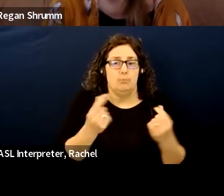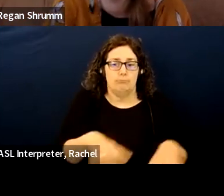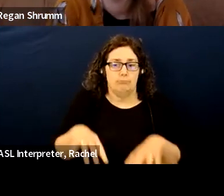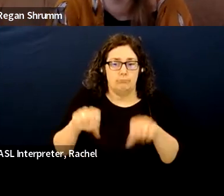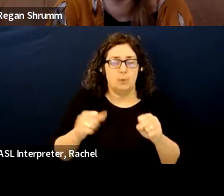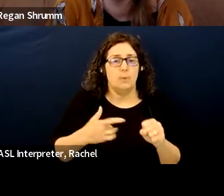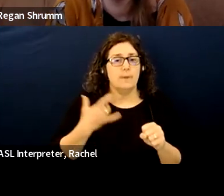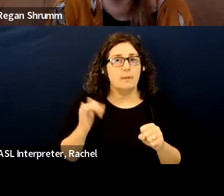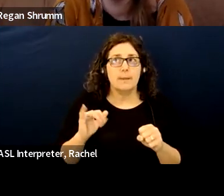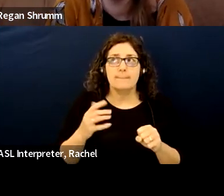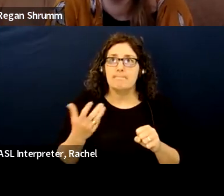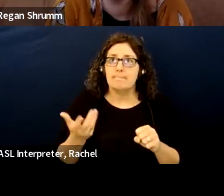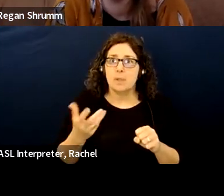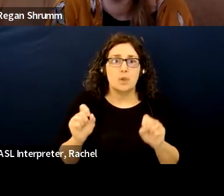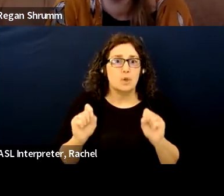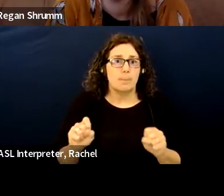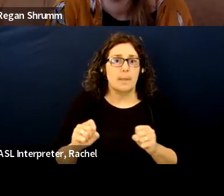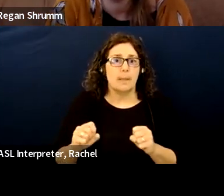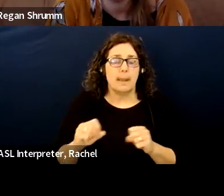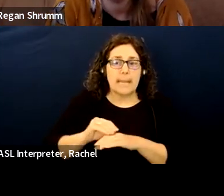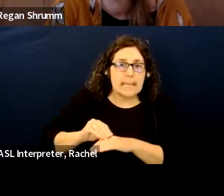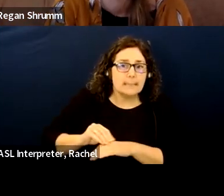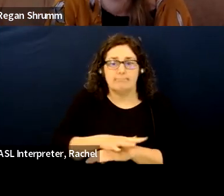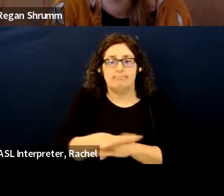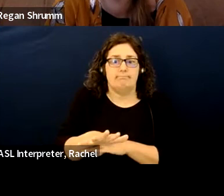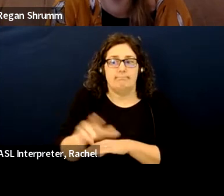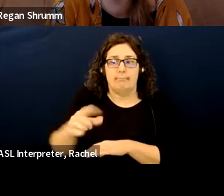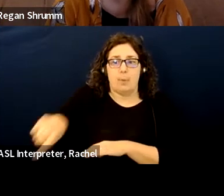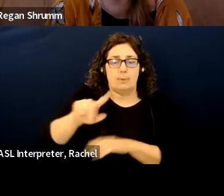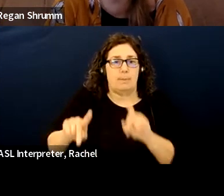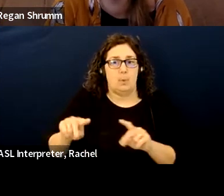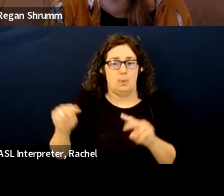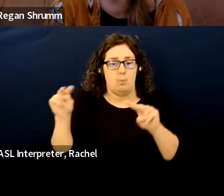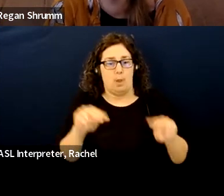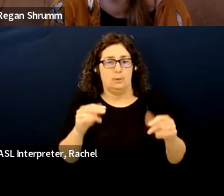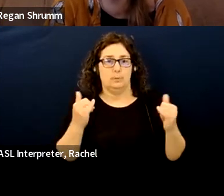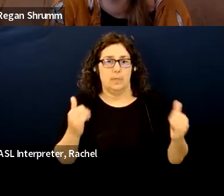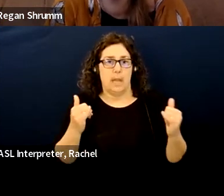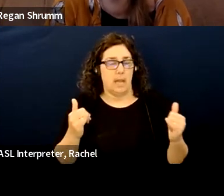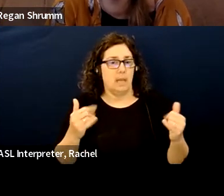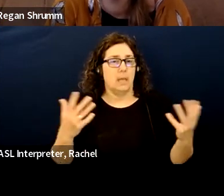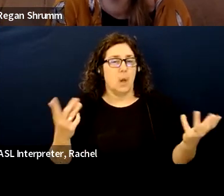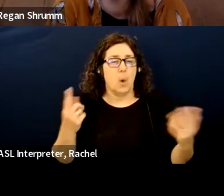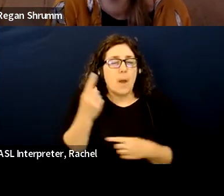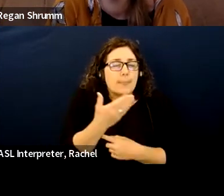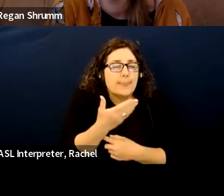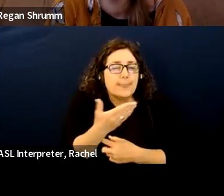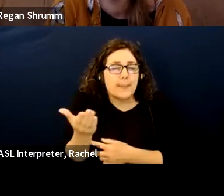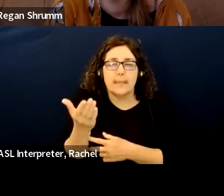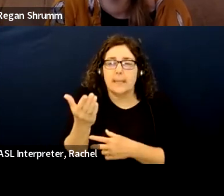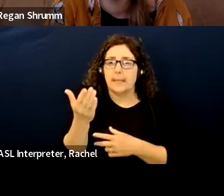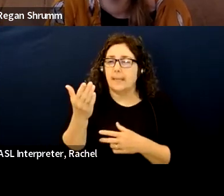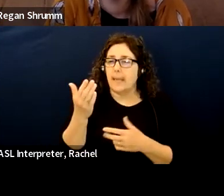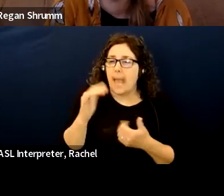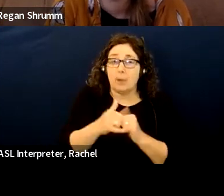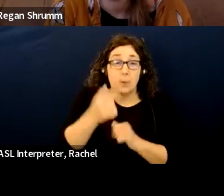feel like could be an inspiration for the folks who are watching today? Like, what's the one thing, or you know, the way that you